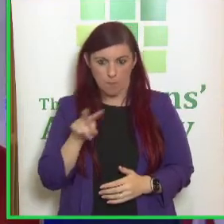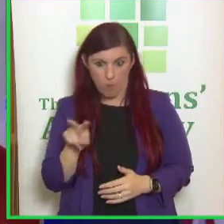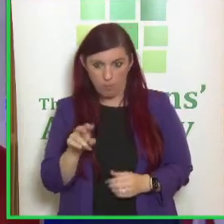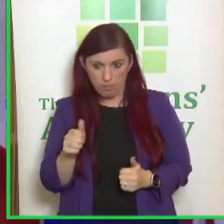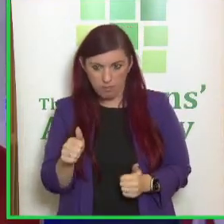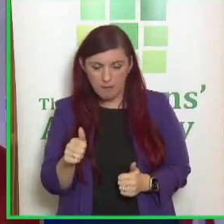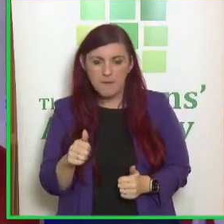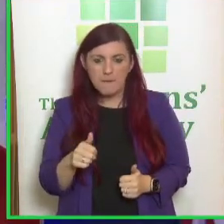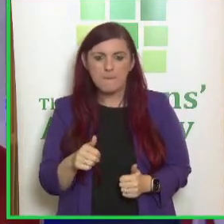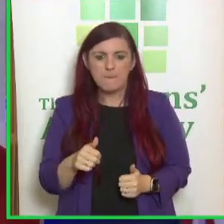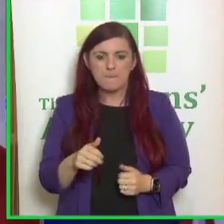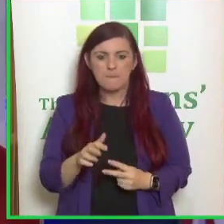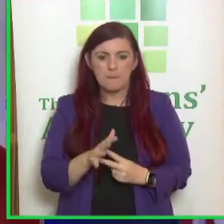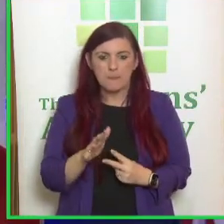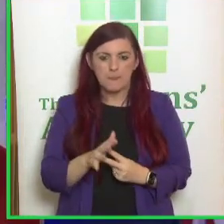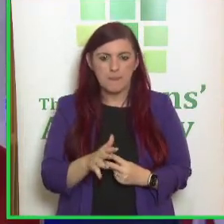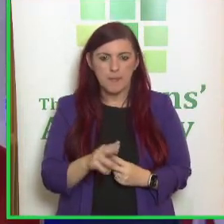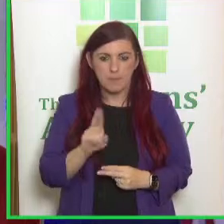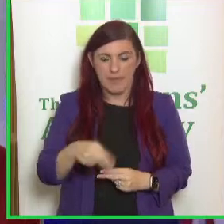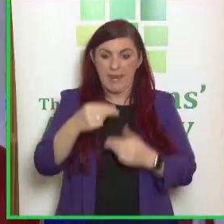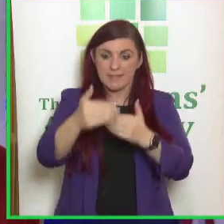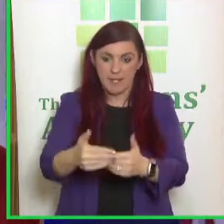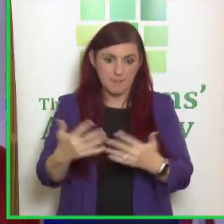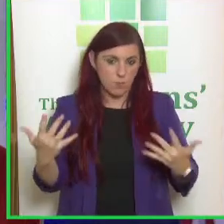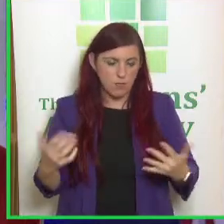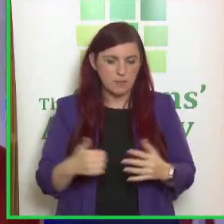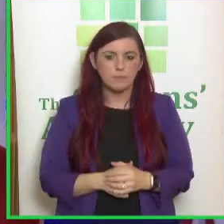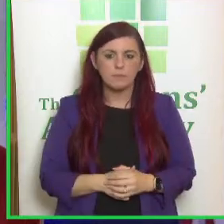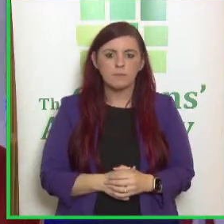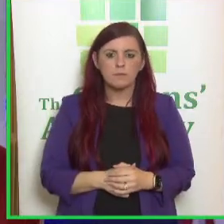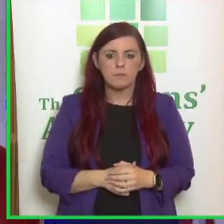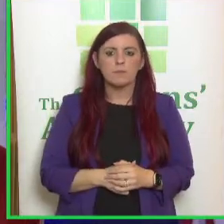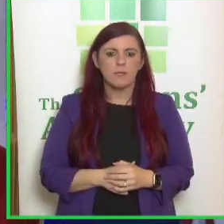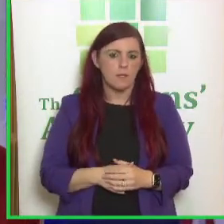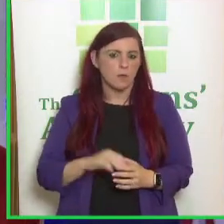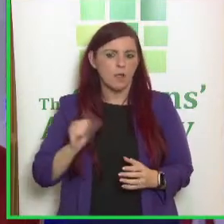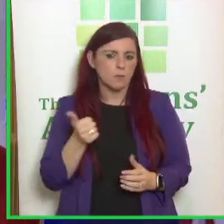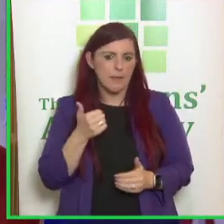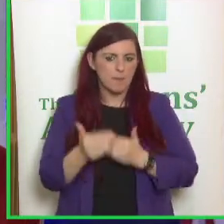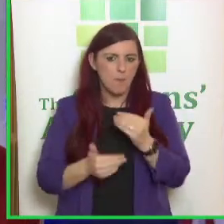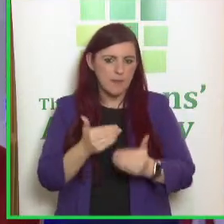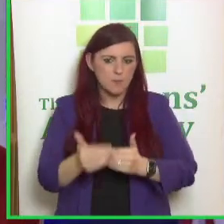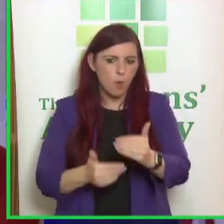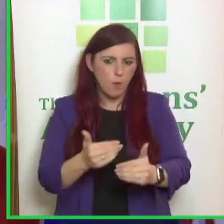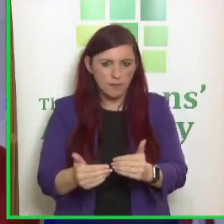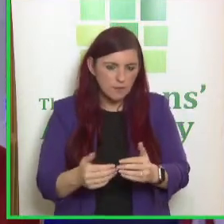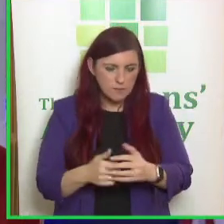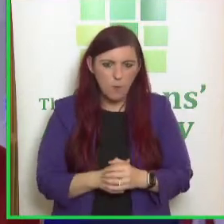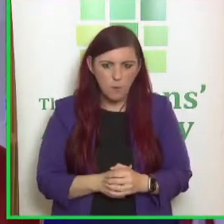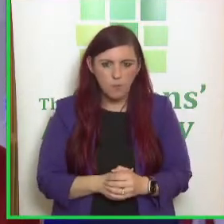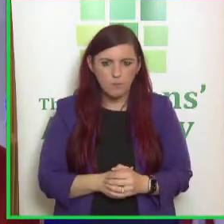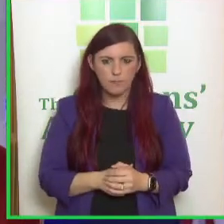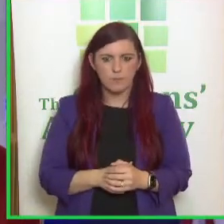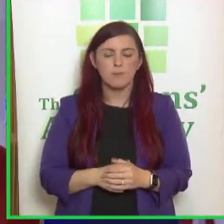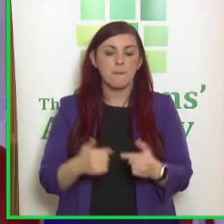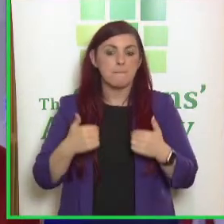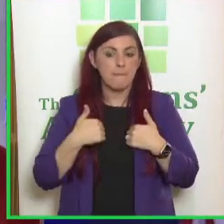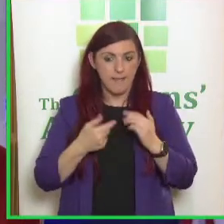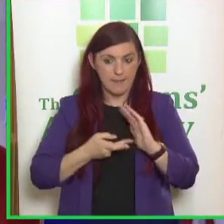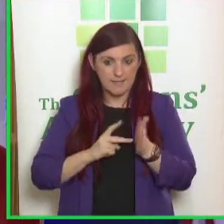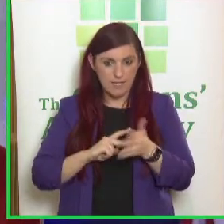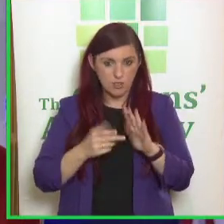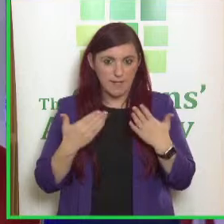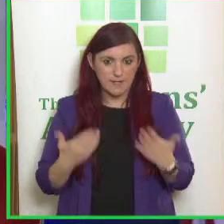Senator Ruan, for your questions. So next steps, and number one, I want to keep the momentum going here and not delay. So it's my intention to